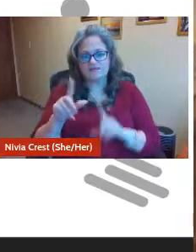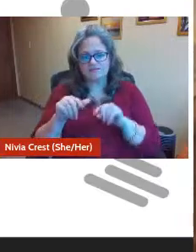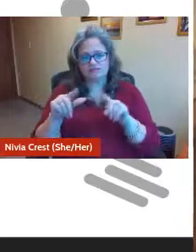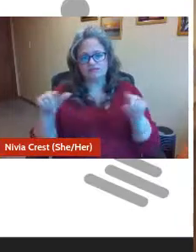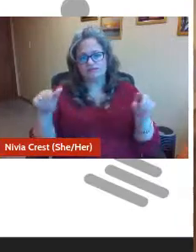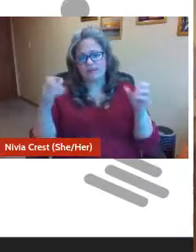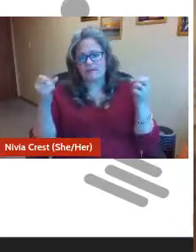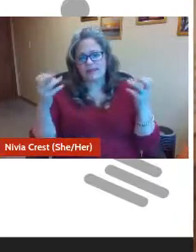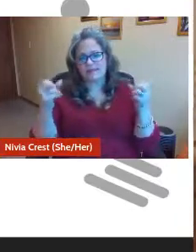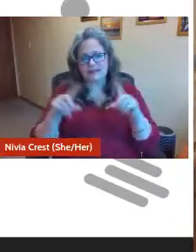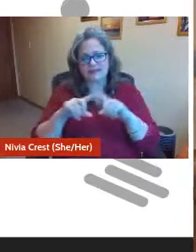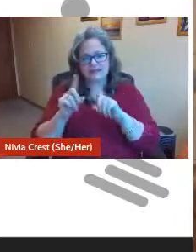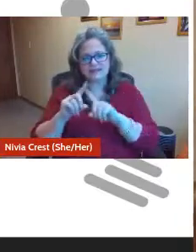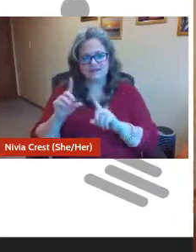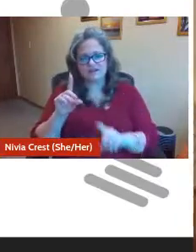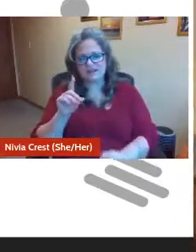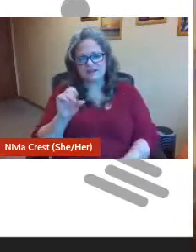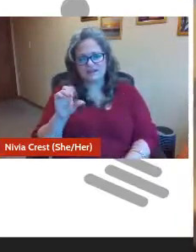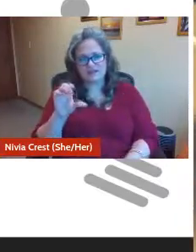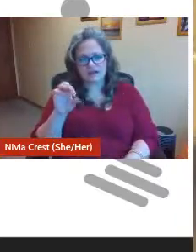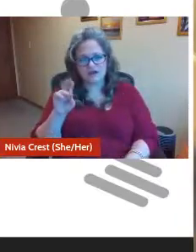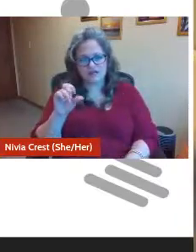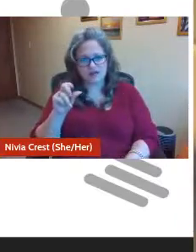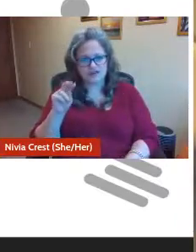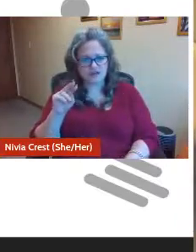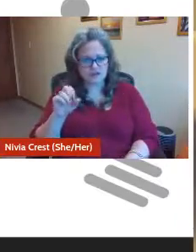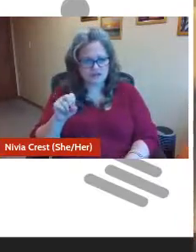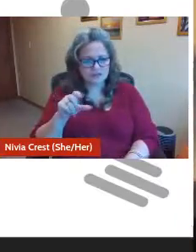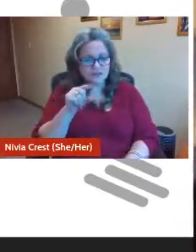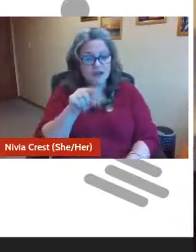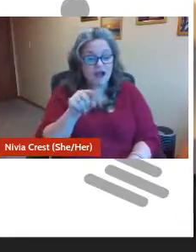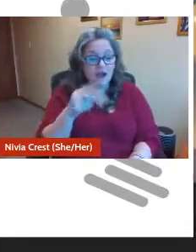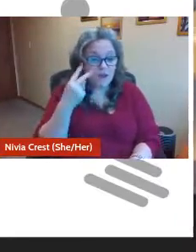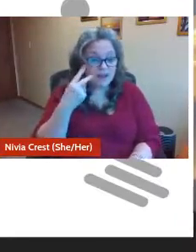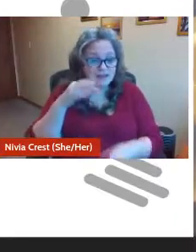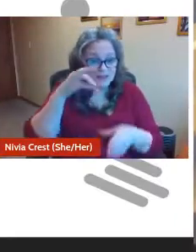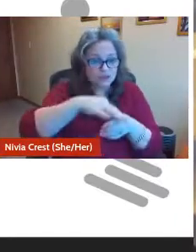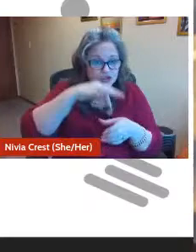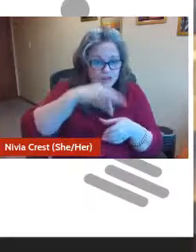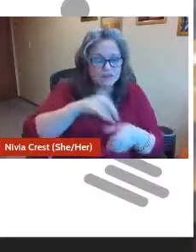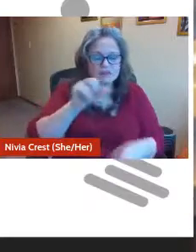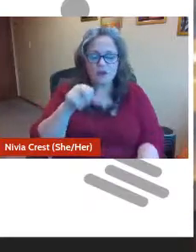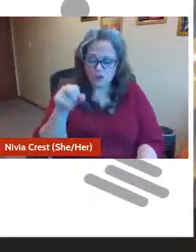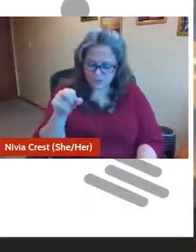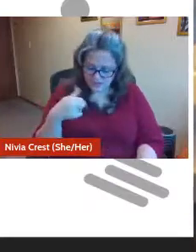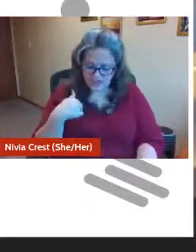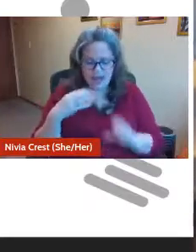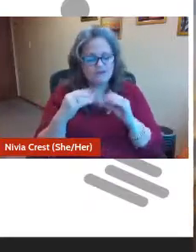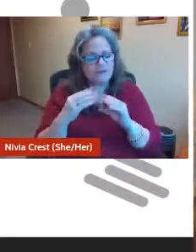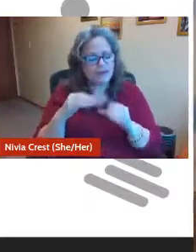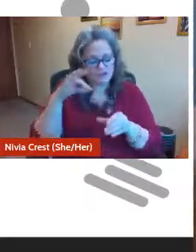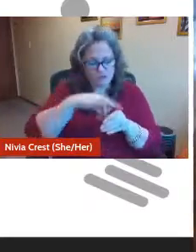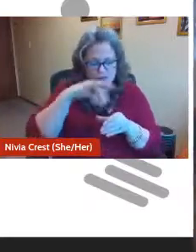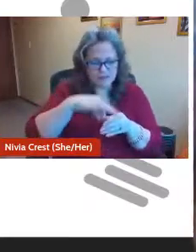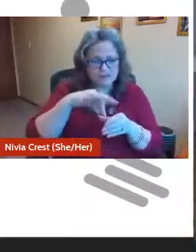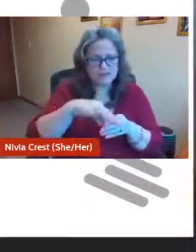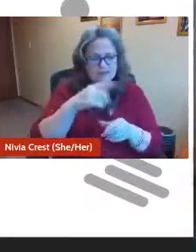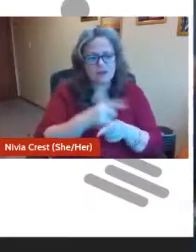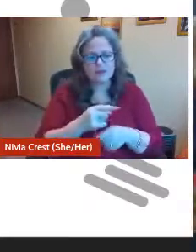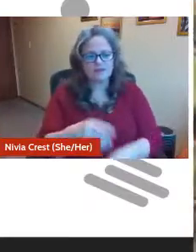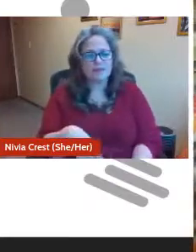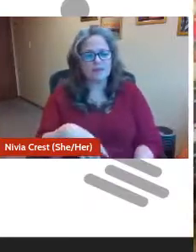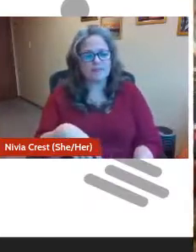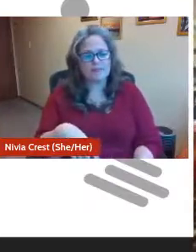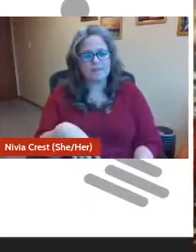decorative. I see your push pin pillow. Mm-hmm, yeah, push pin pillow. Yeah, you